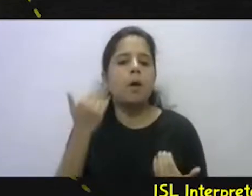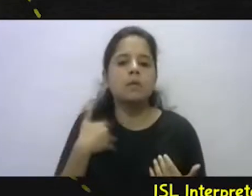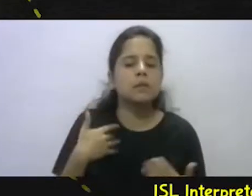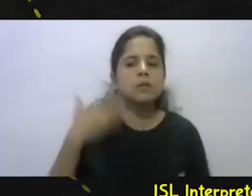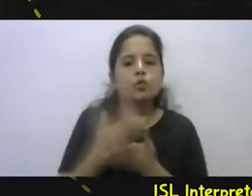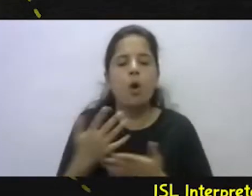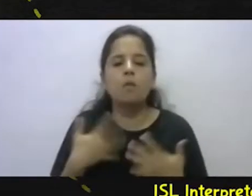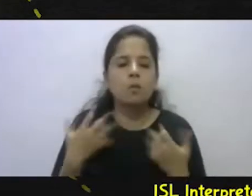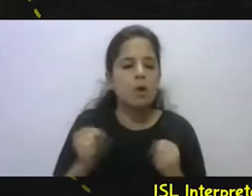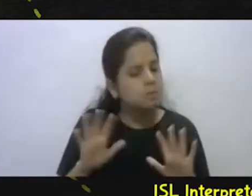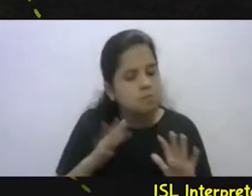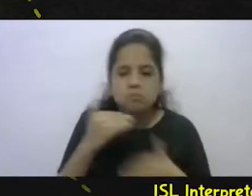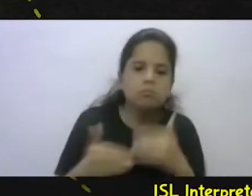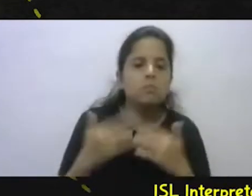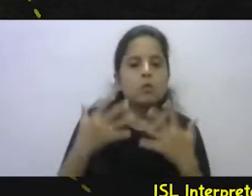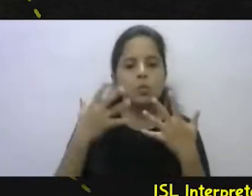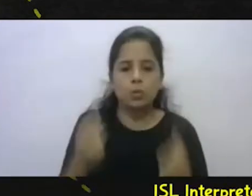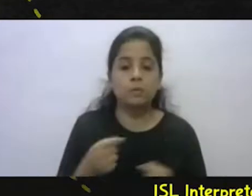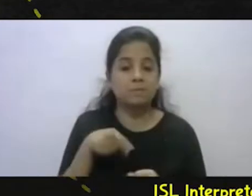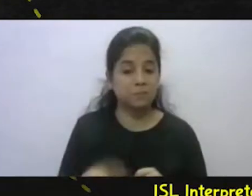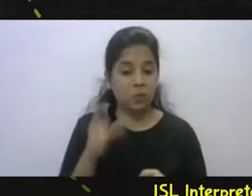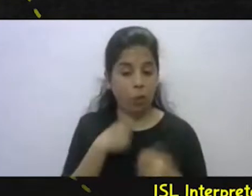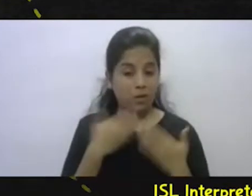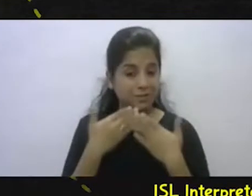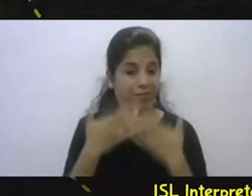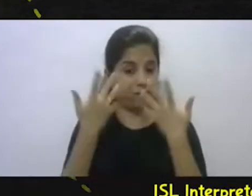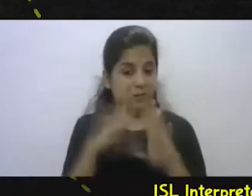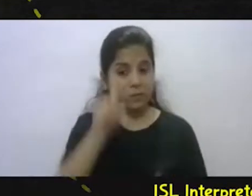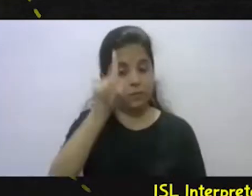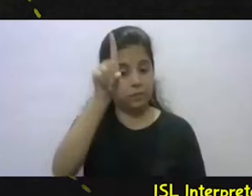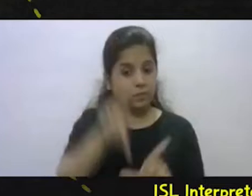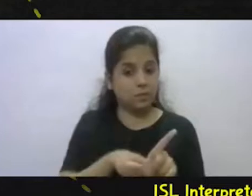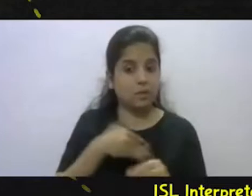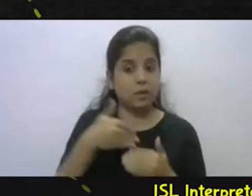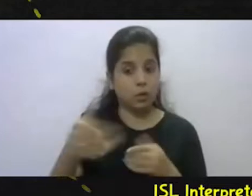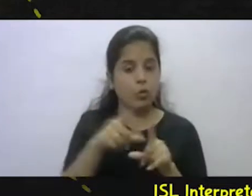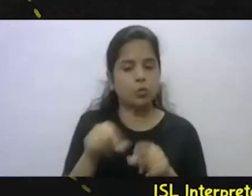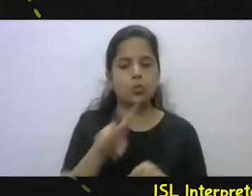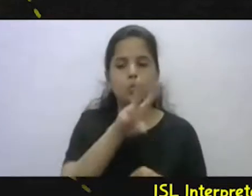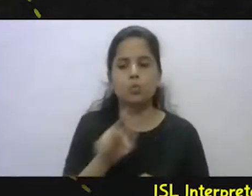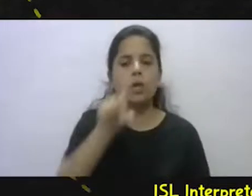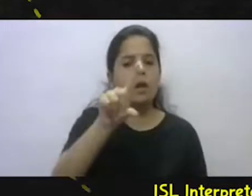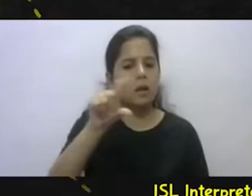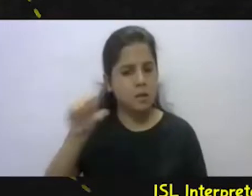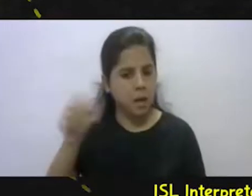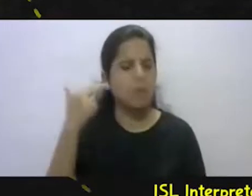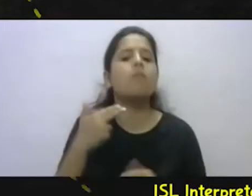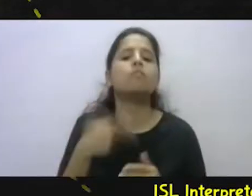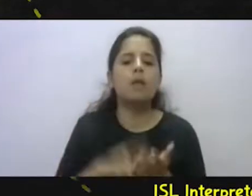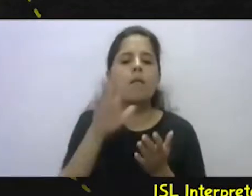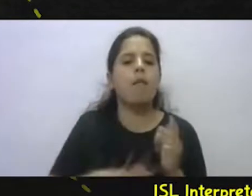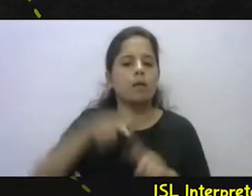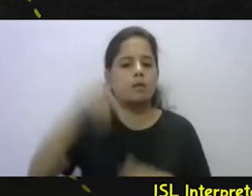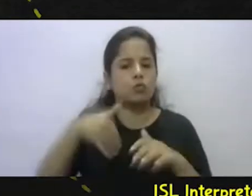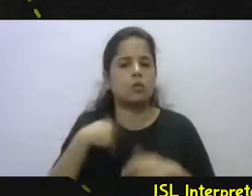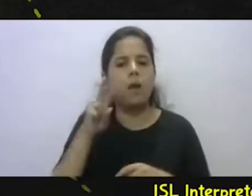NDTV. So after graduation, for a year, I worked on the 2019 national elections. I was traveling